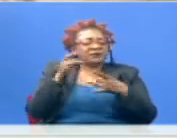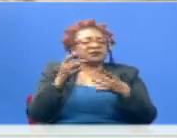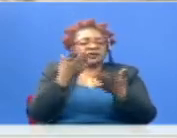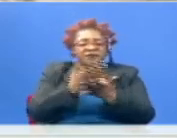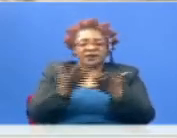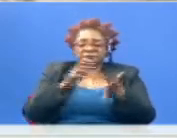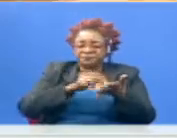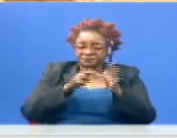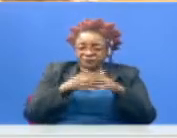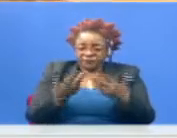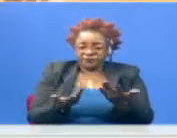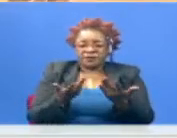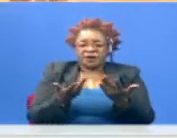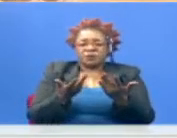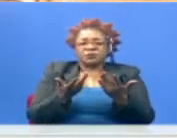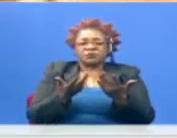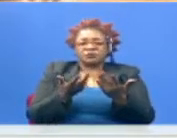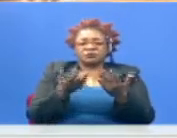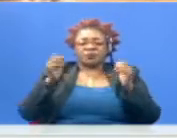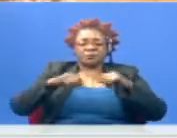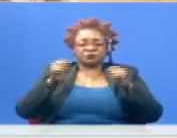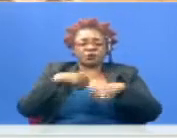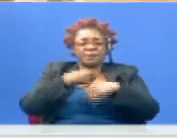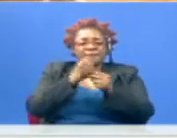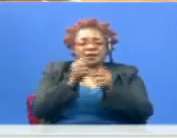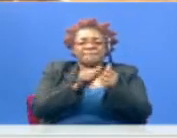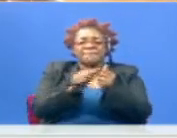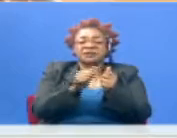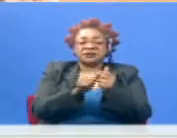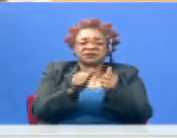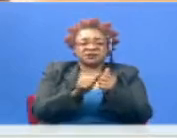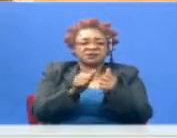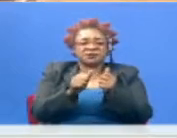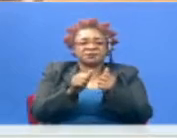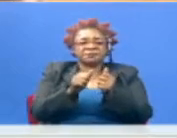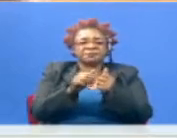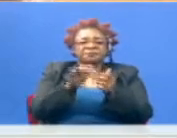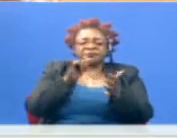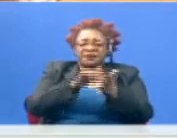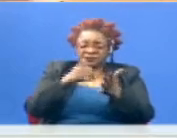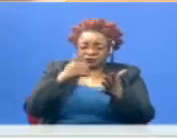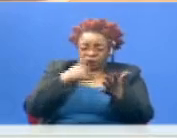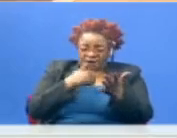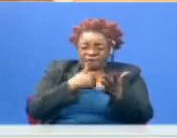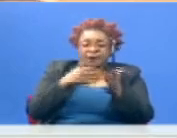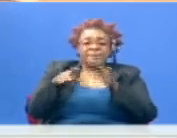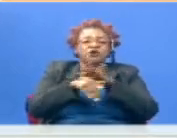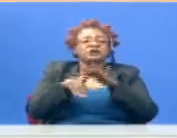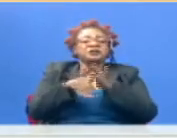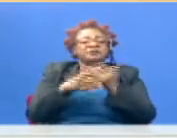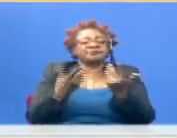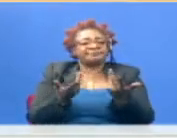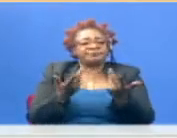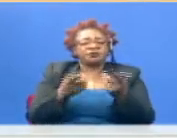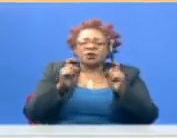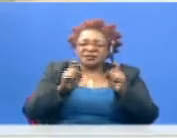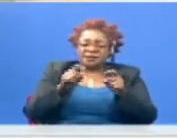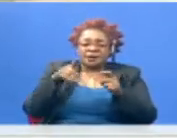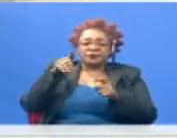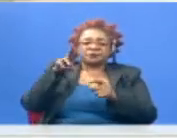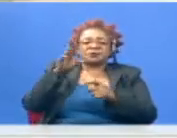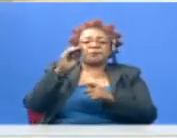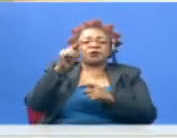how do you then, for instance, make maize that contains protein? Because we really need proteins. Mark,